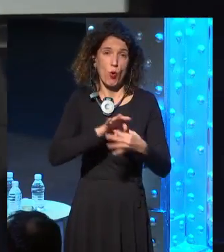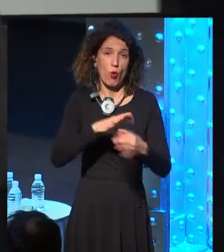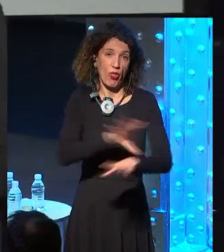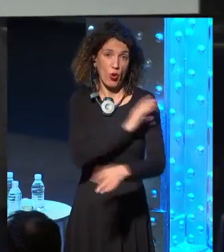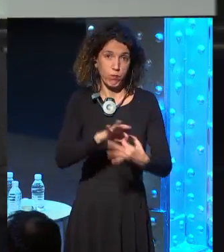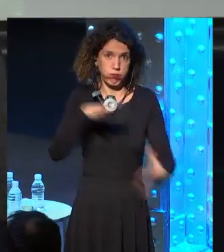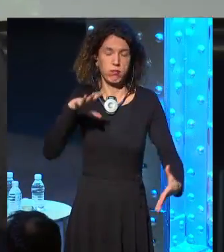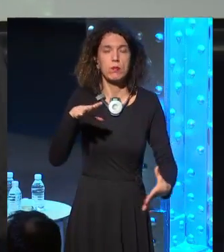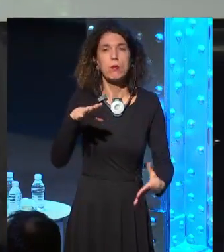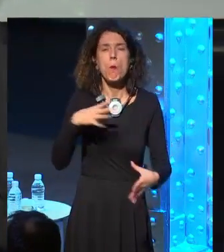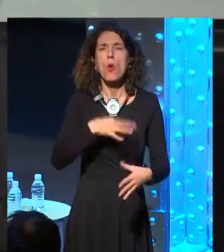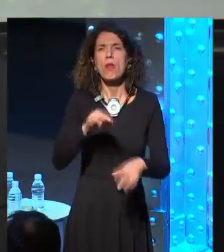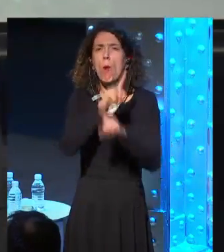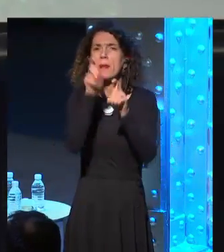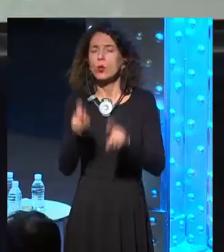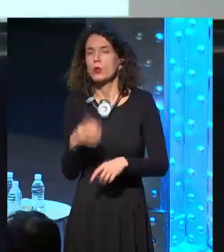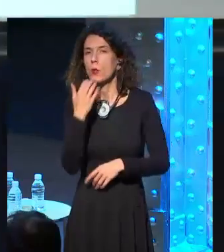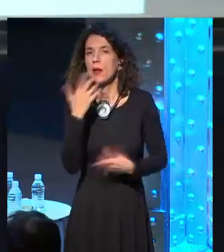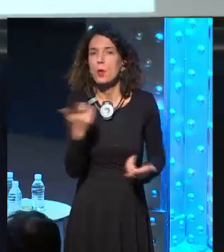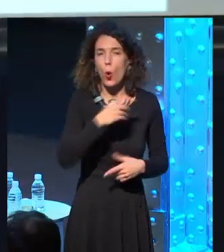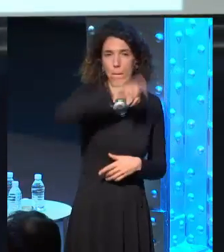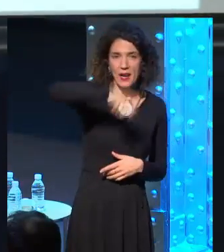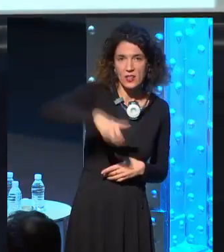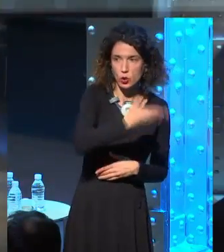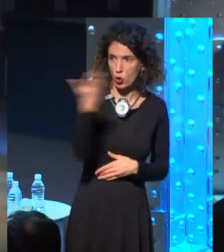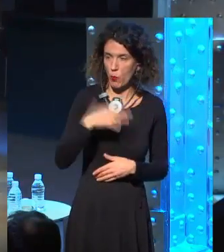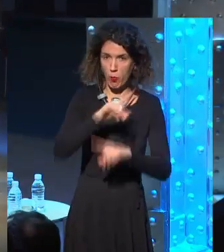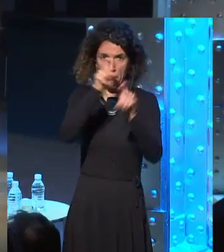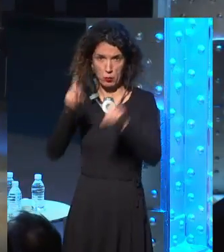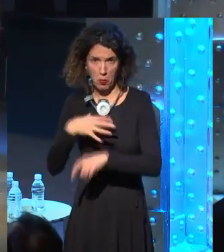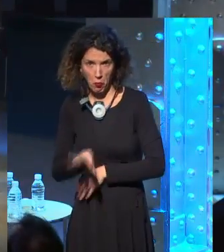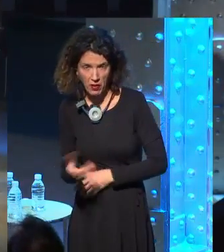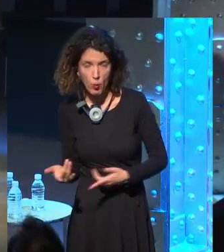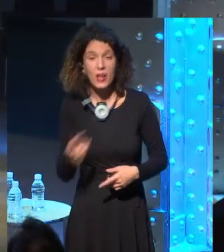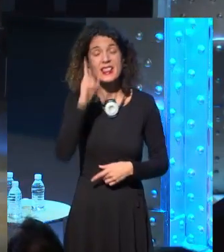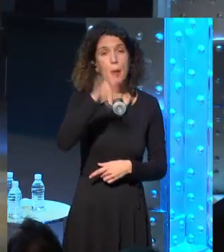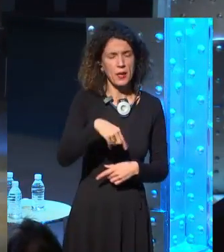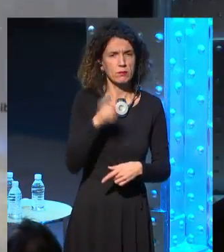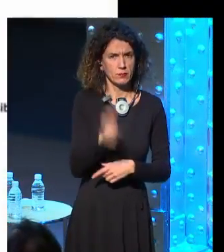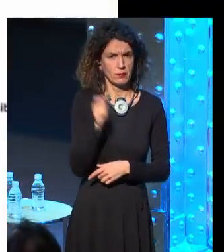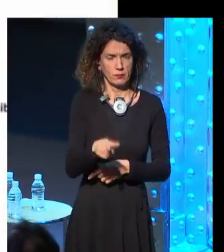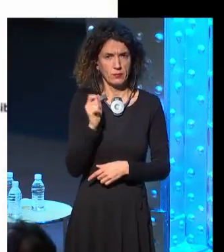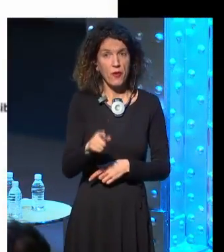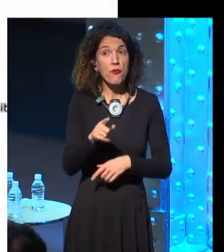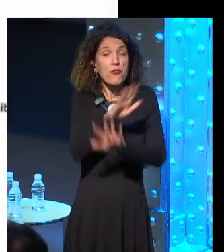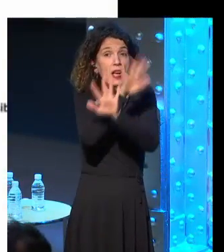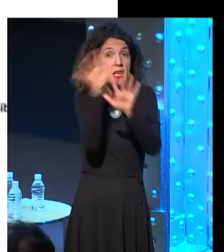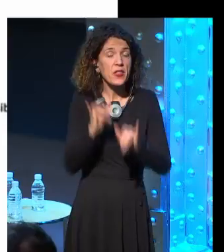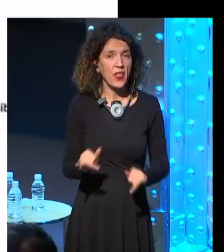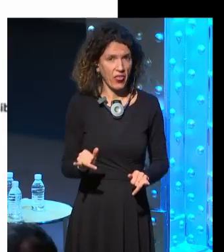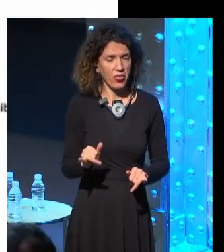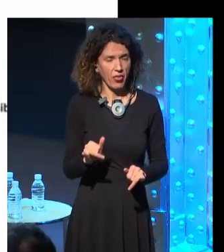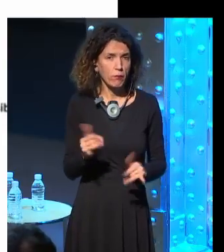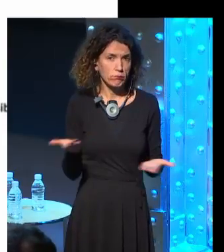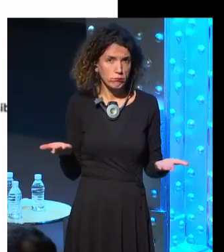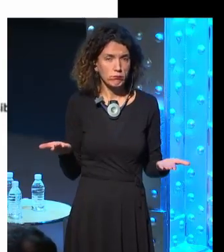We can ask people, of course, and often happiness is measured asking people about